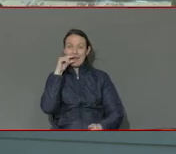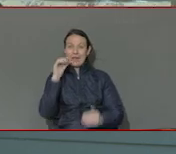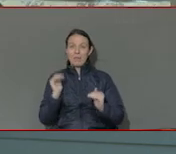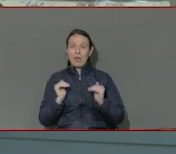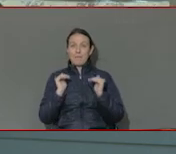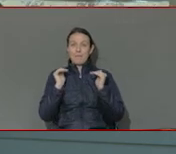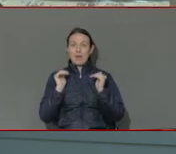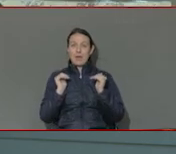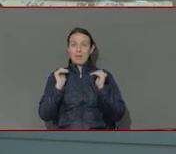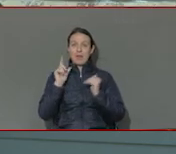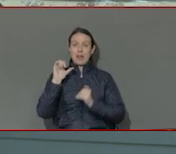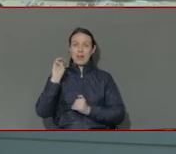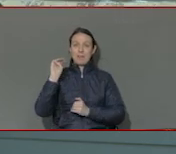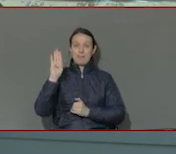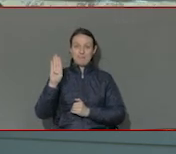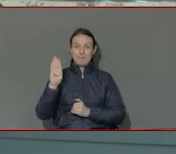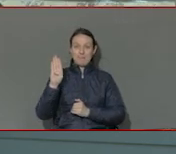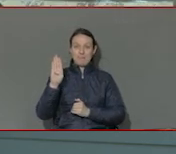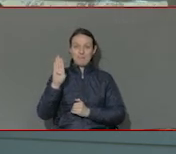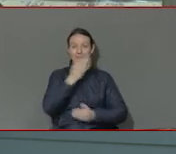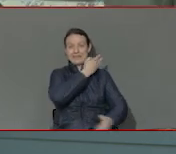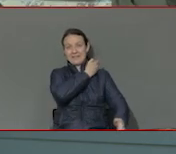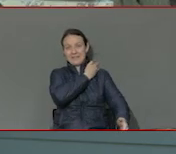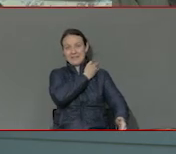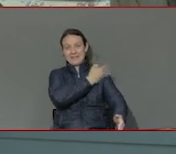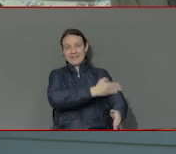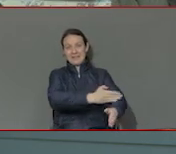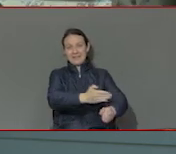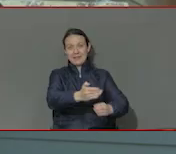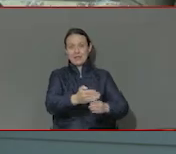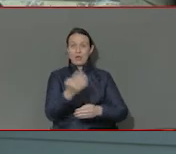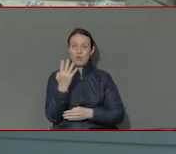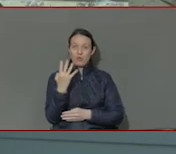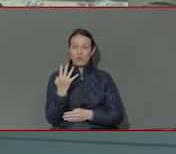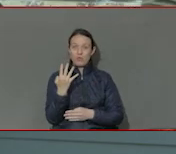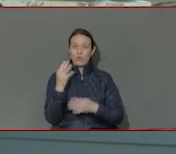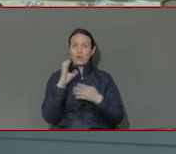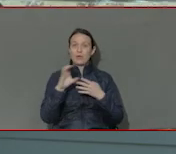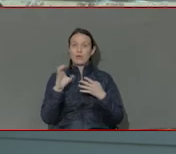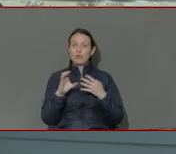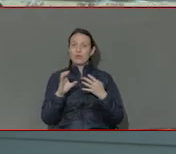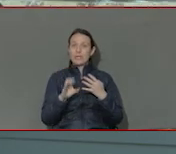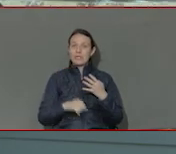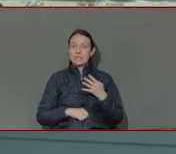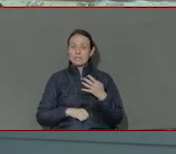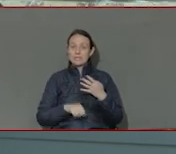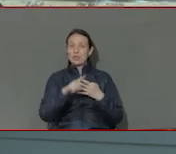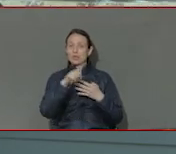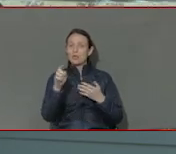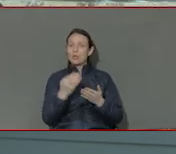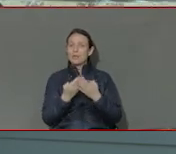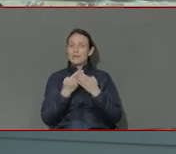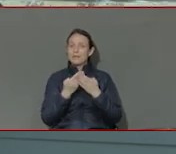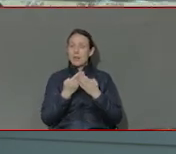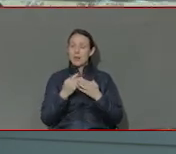Yes, from here up until here is the upper limb. Now, what did you do when you were studying the